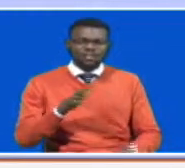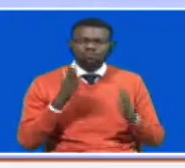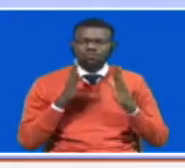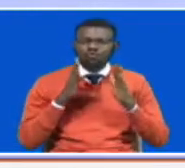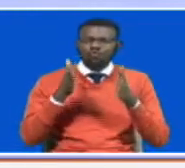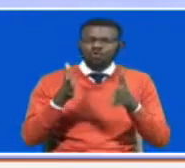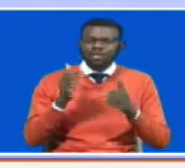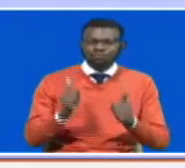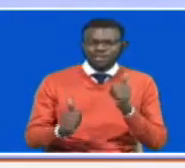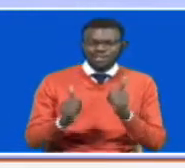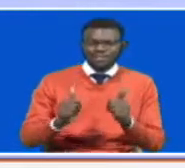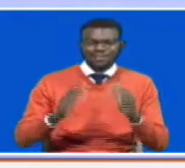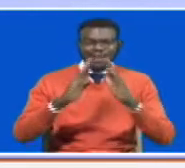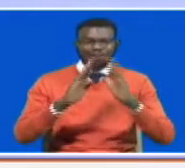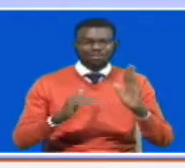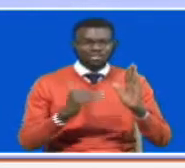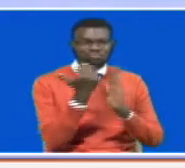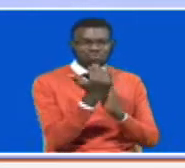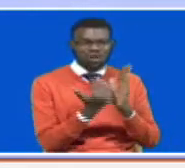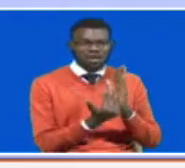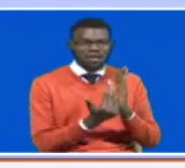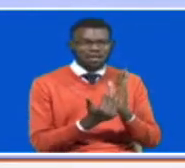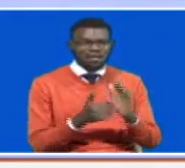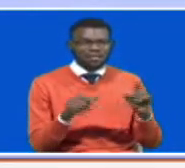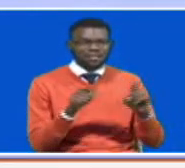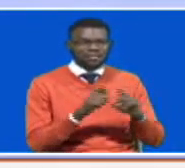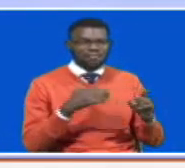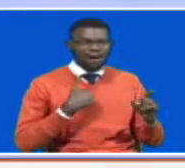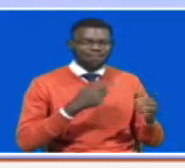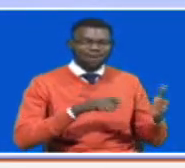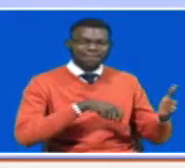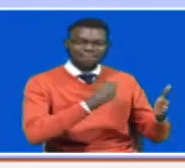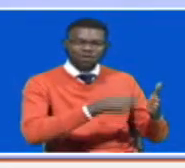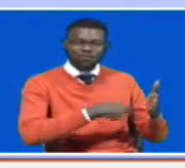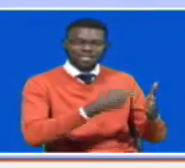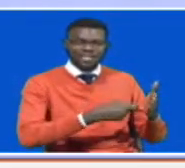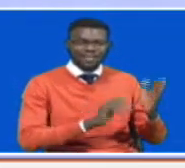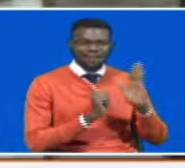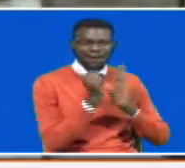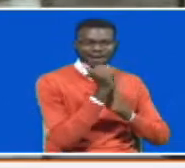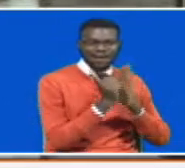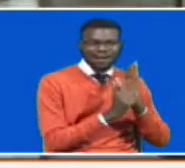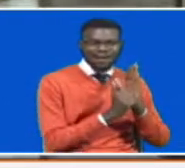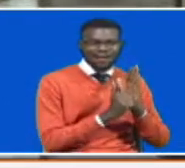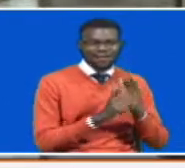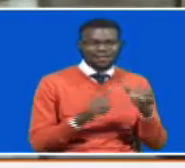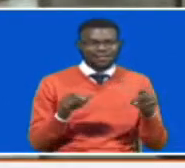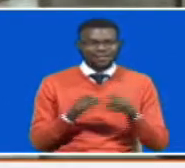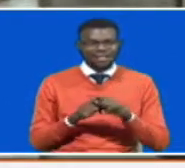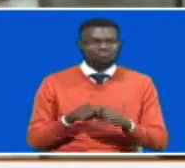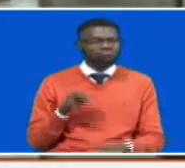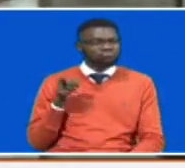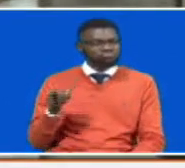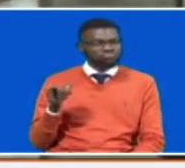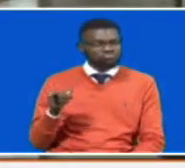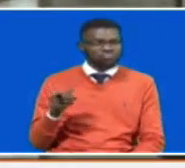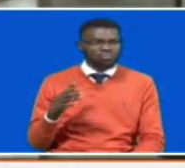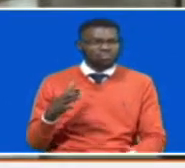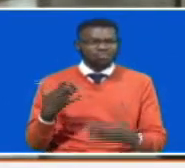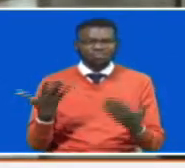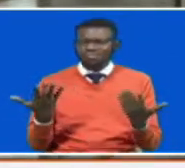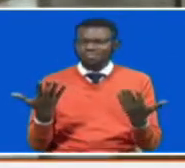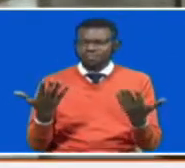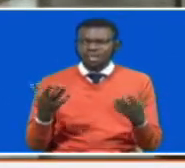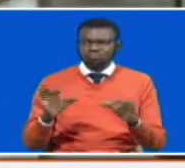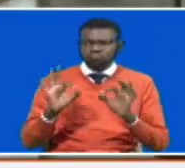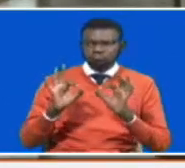is our housing program, our manufacturing agenda. Whereas this can be marked as a small win,